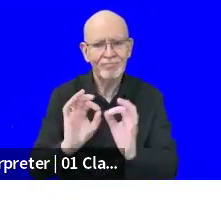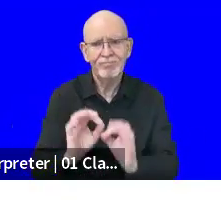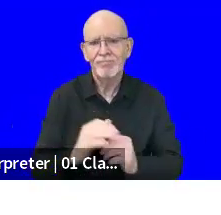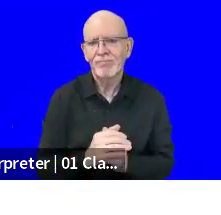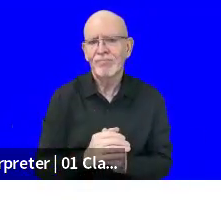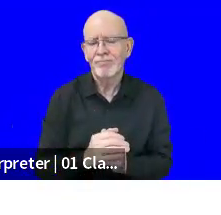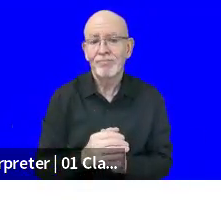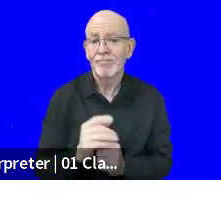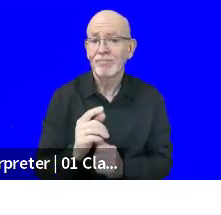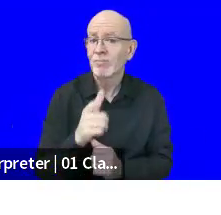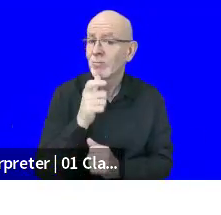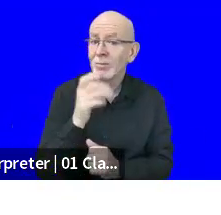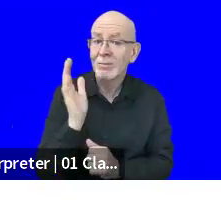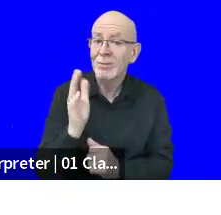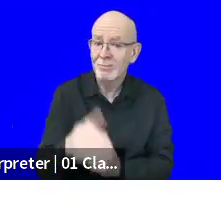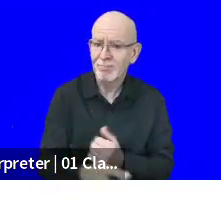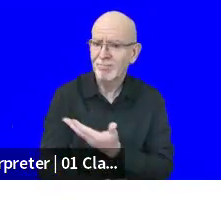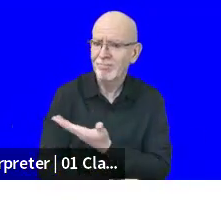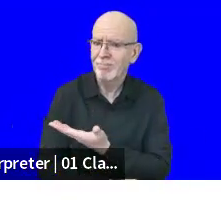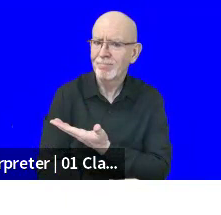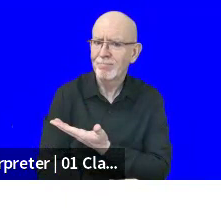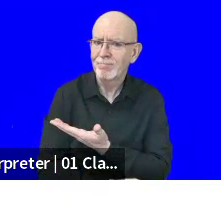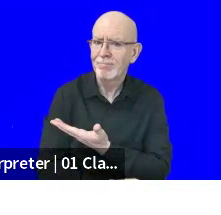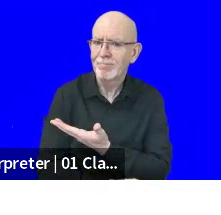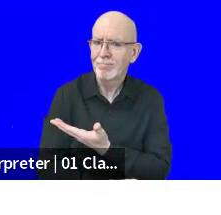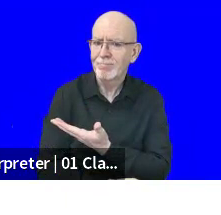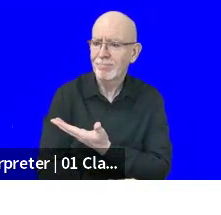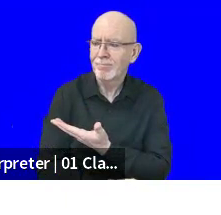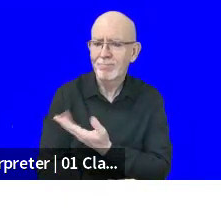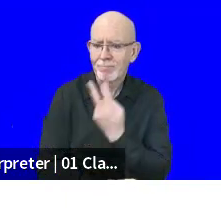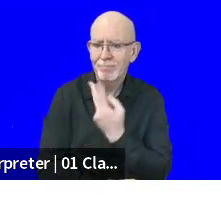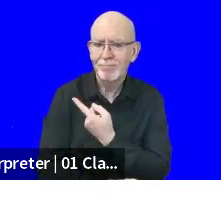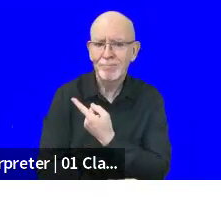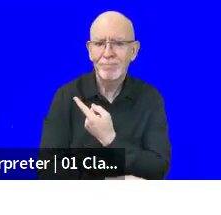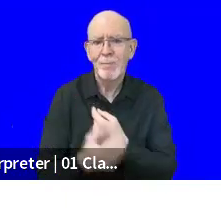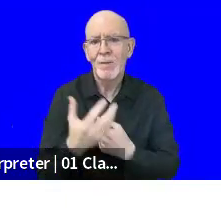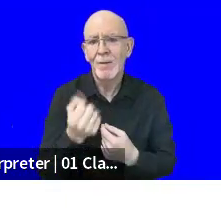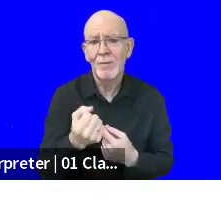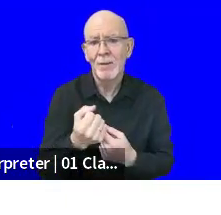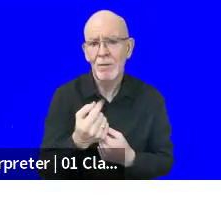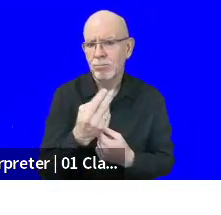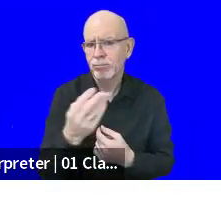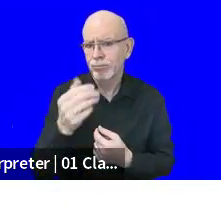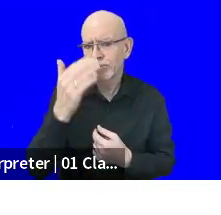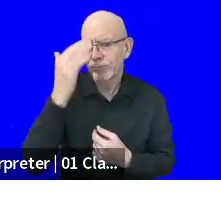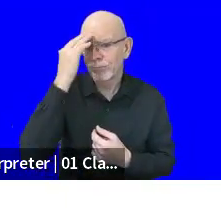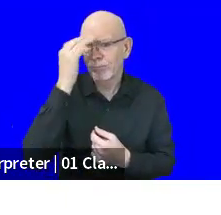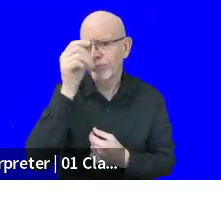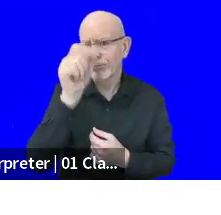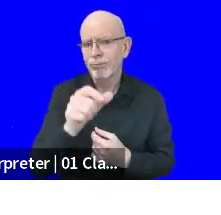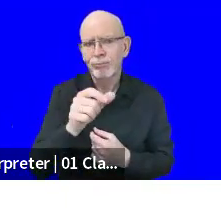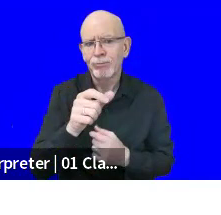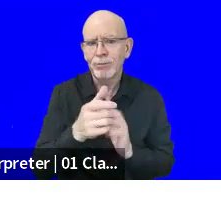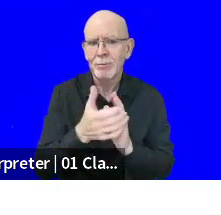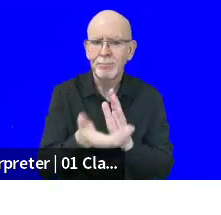leading specialists on the issue of disability-related costs. We have Daniel Mont, who is the CEO of